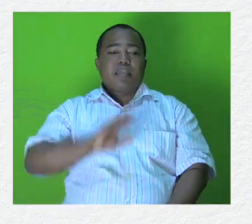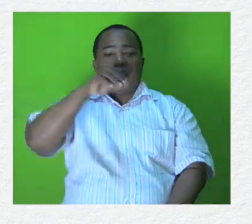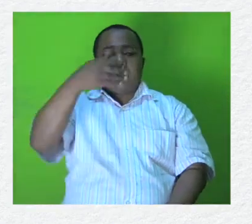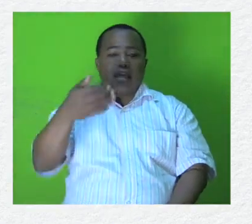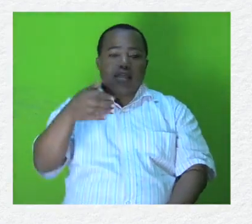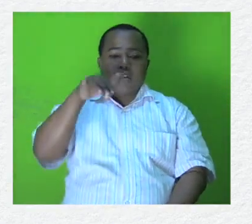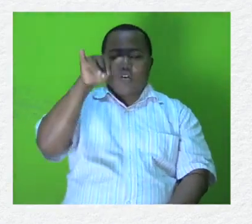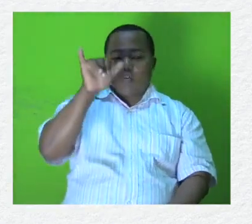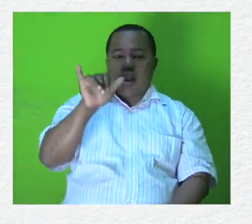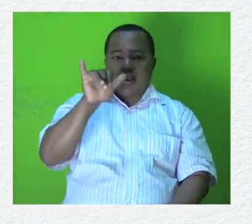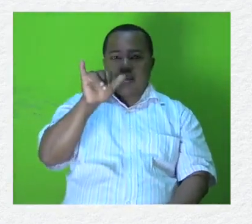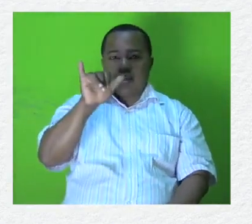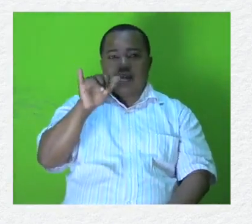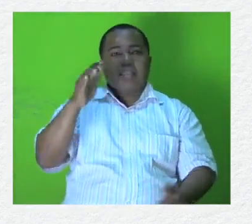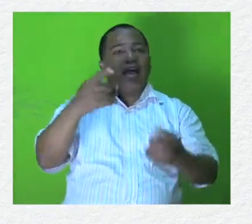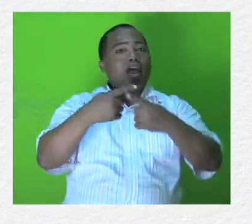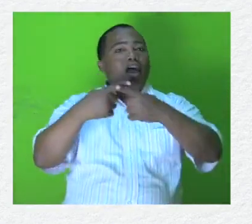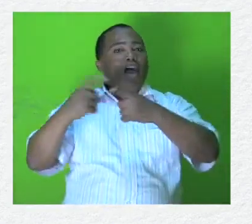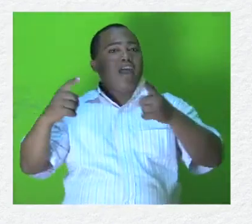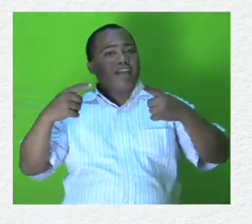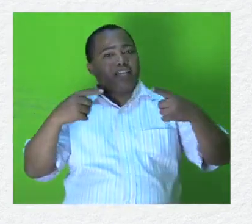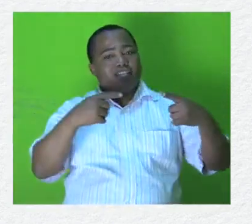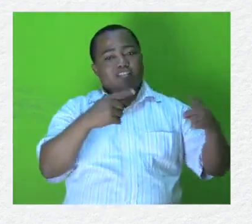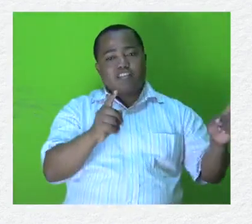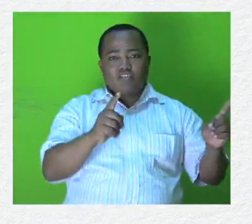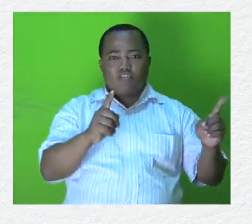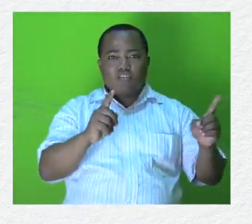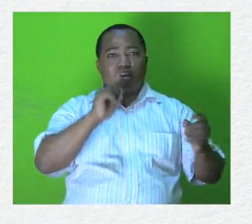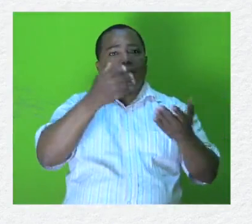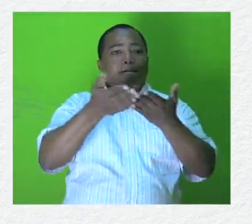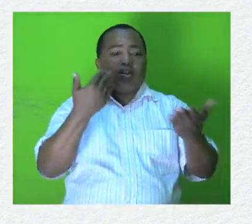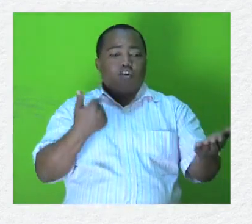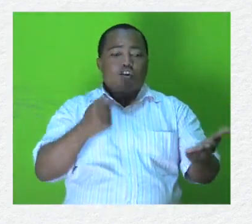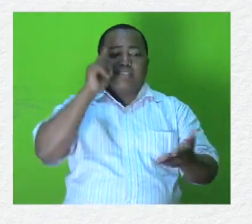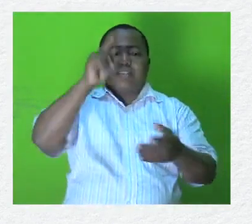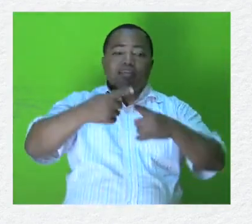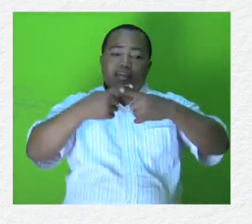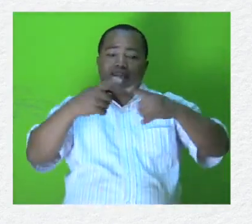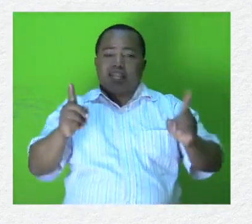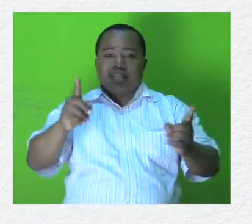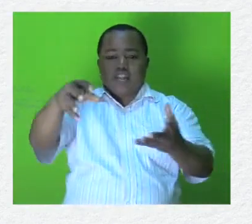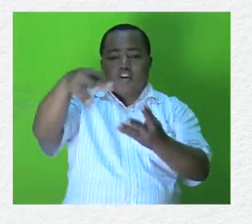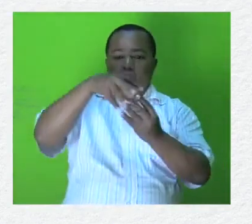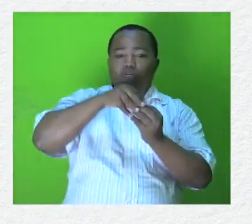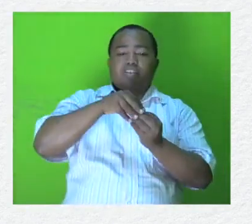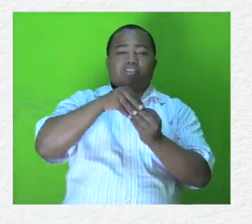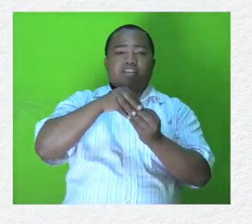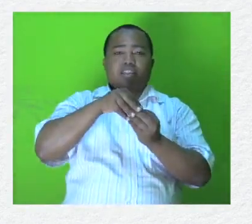But mixture Y is heterogeneous because it has different